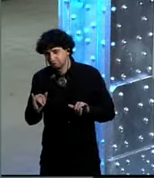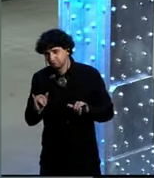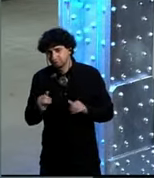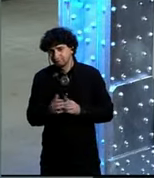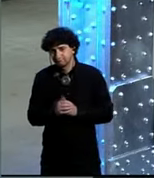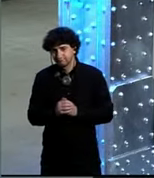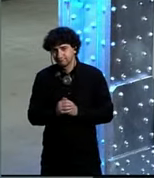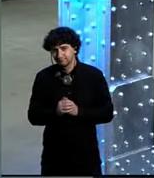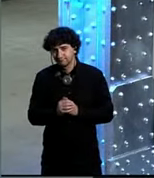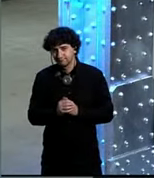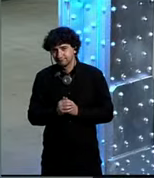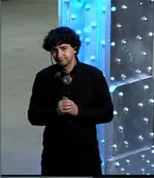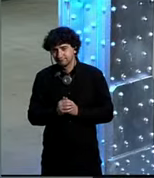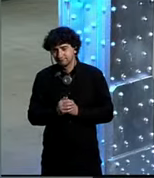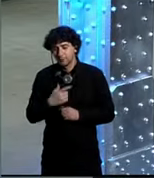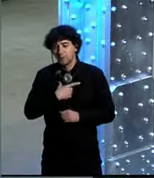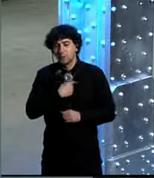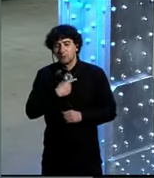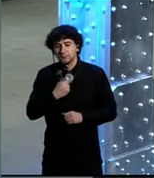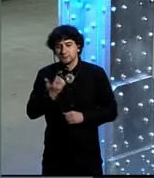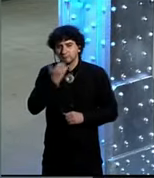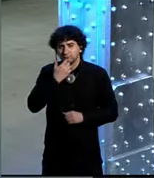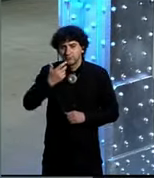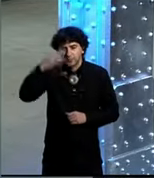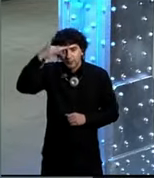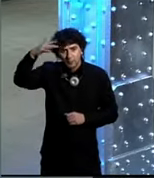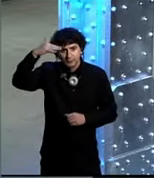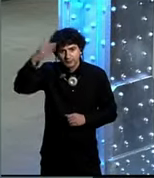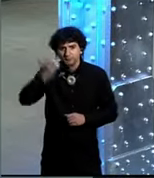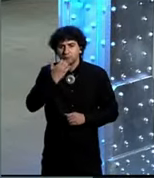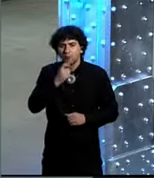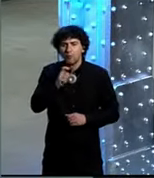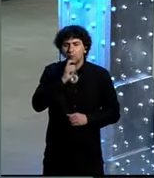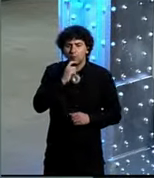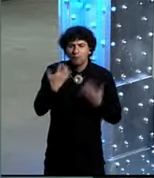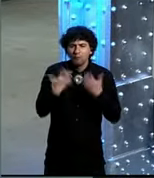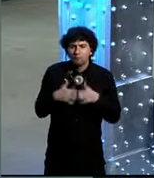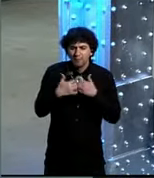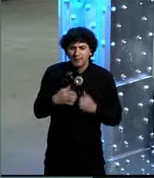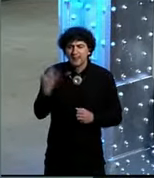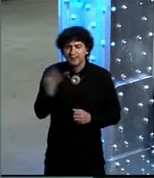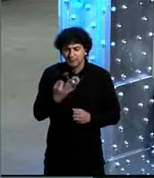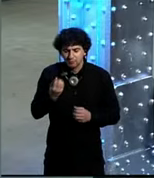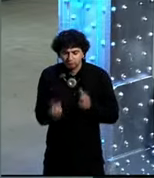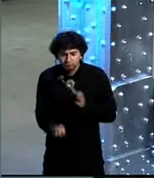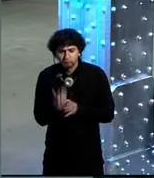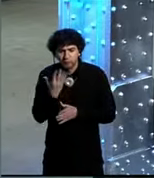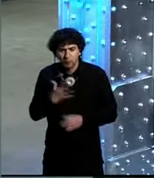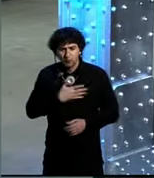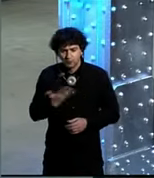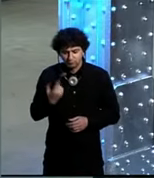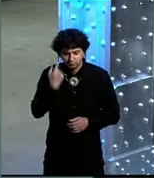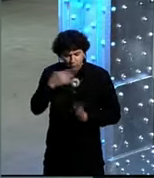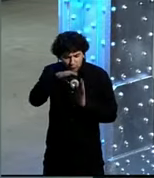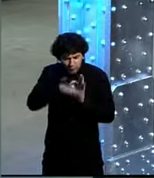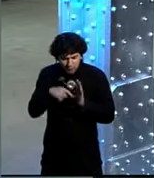having hypotheses about how our creations should work, that we test out and discard the ones that turn out